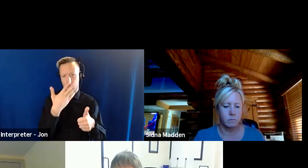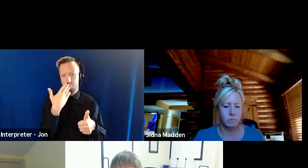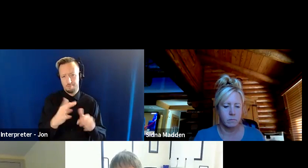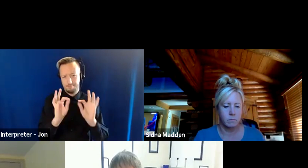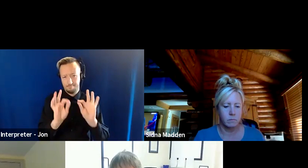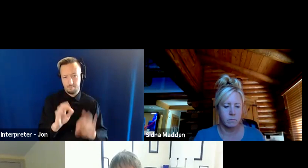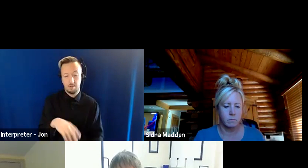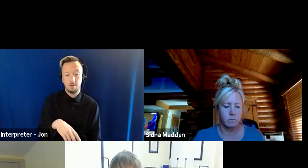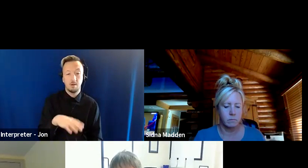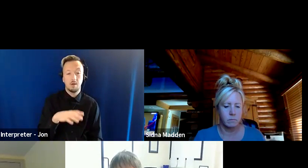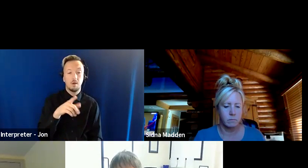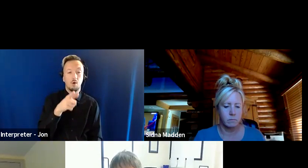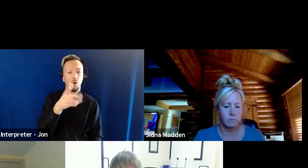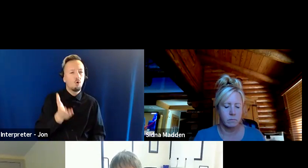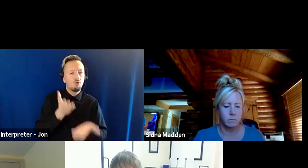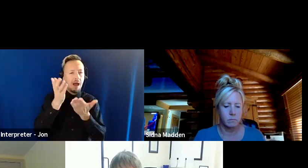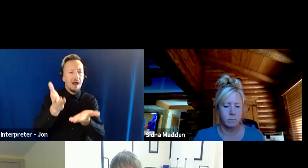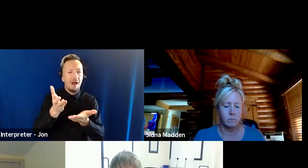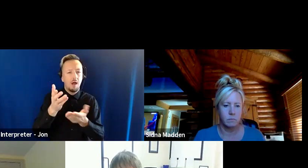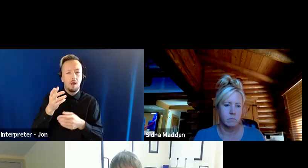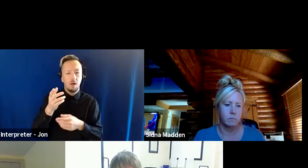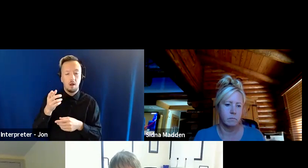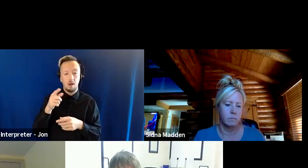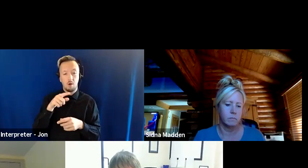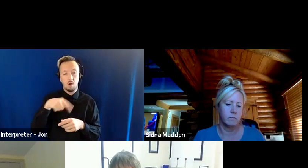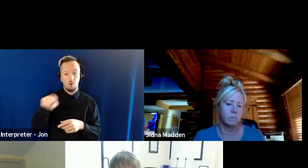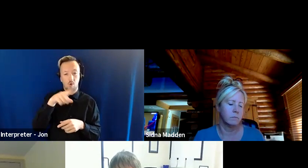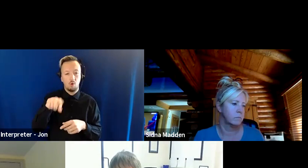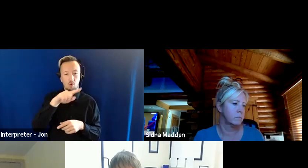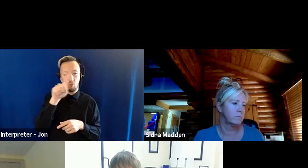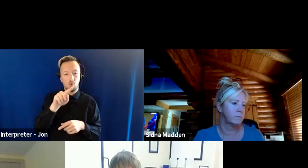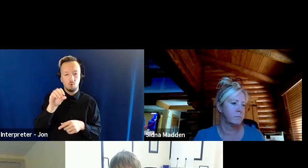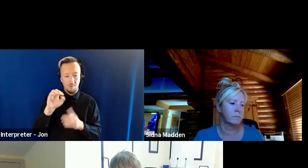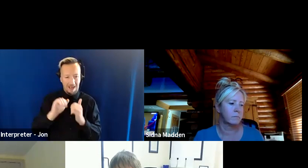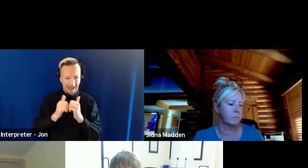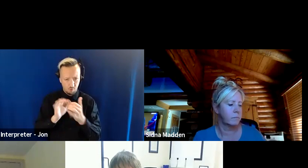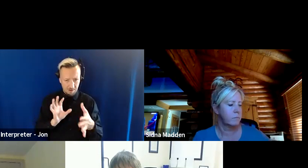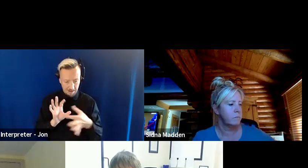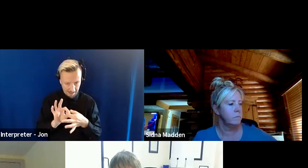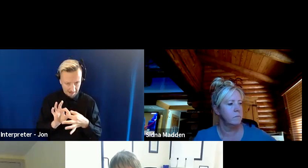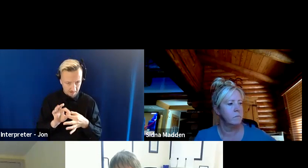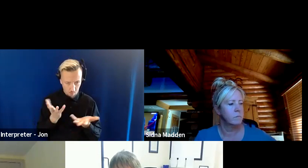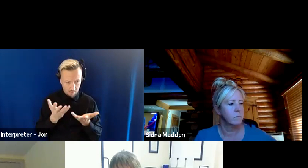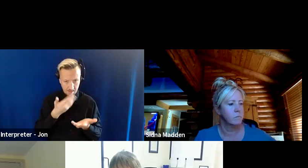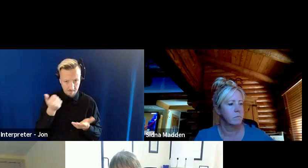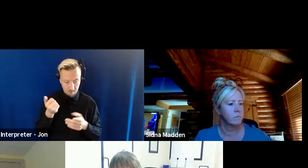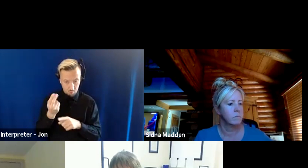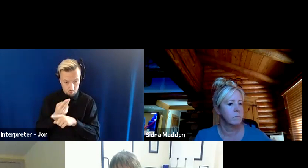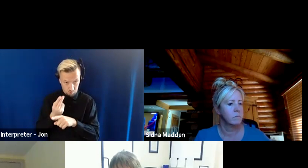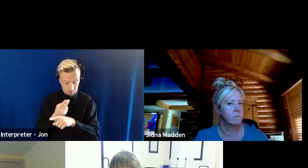David. So what do you recommend to the folks in the Zoom room how to connect? Can we use the link that Joan received?